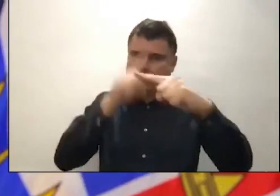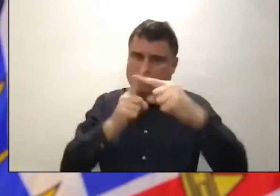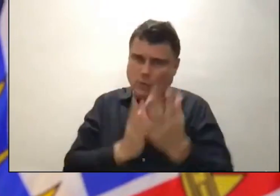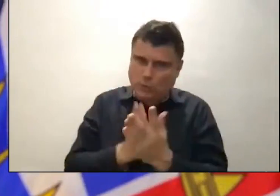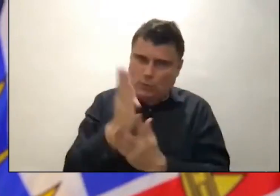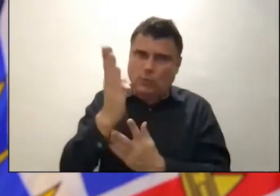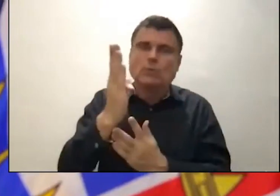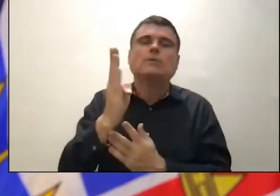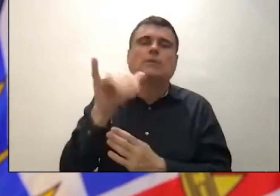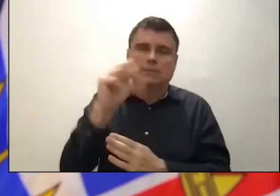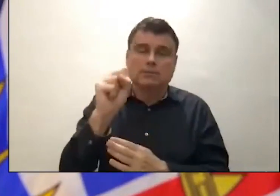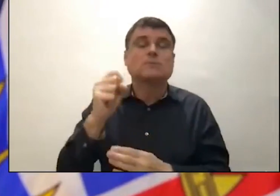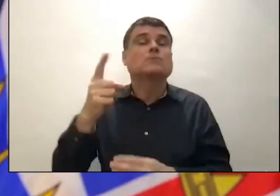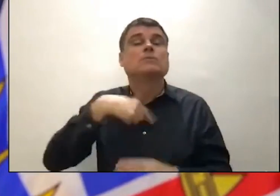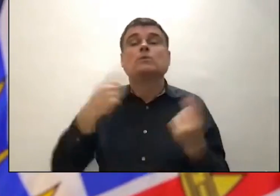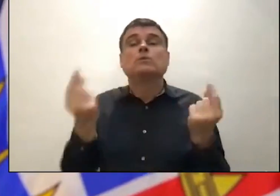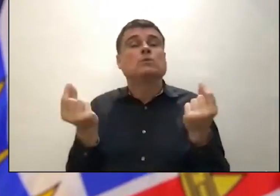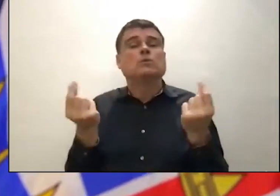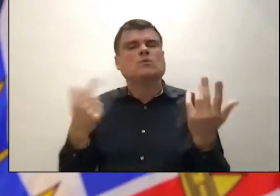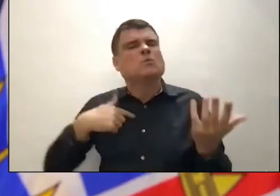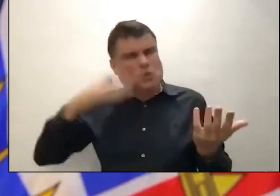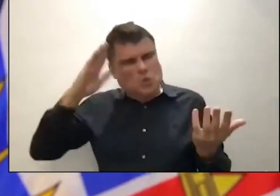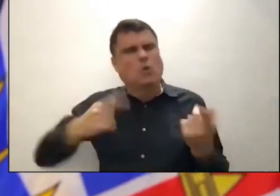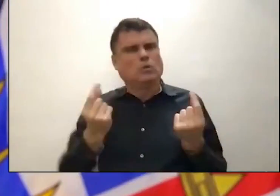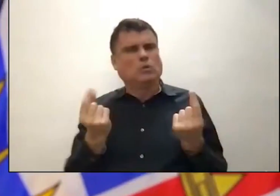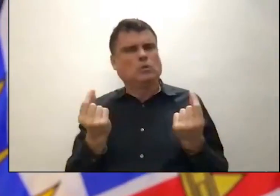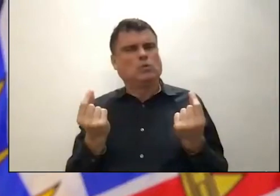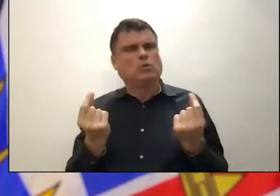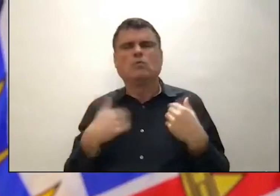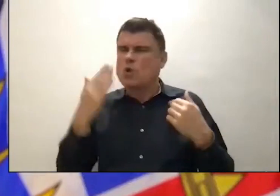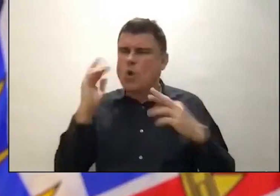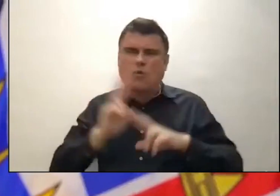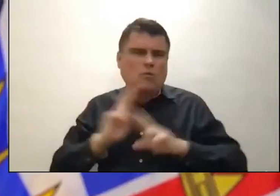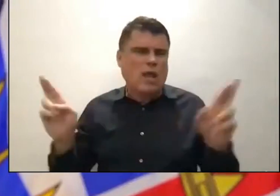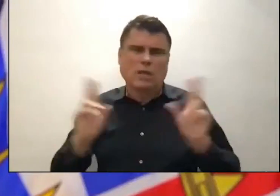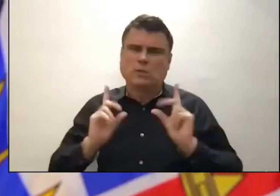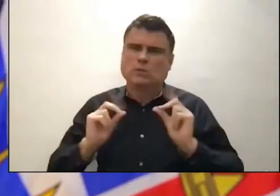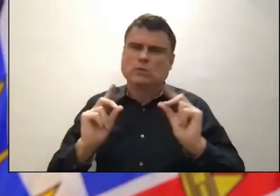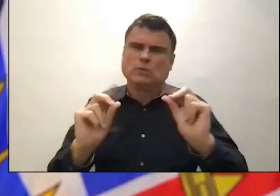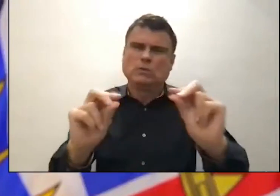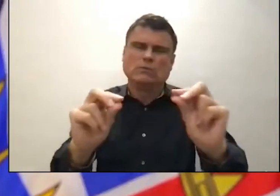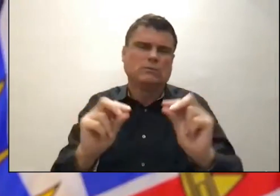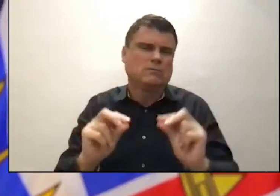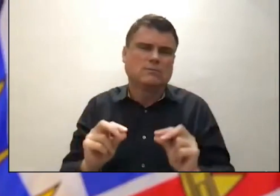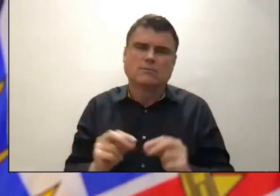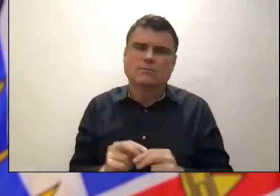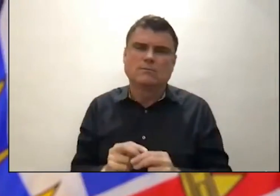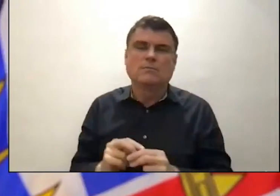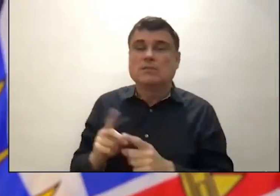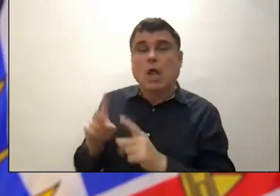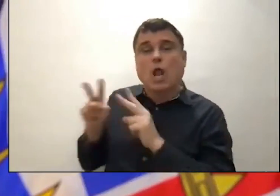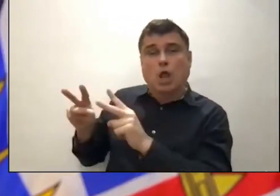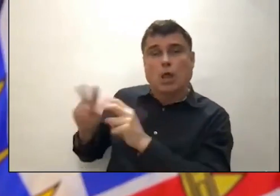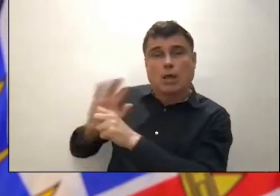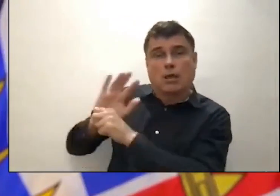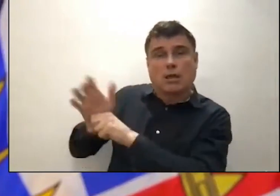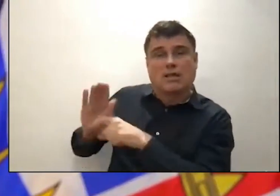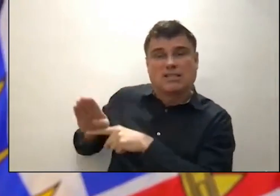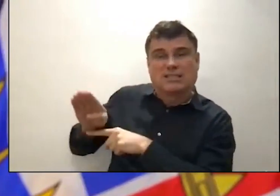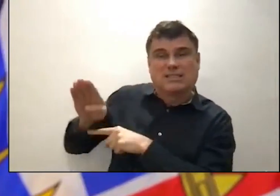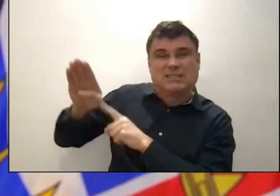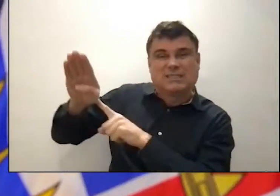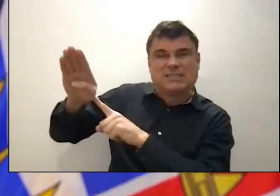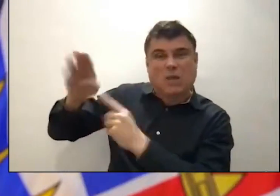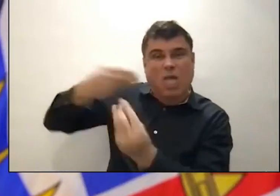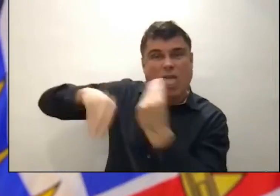We know there are many things that we can still do to support each other and to get through this. We can still host a holiday